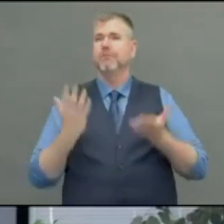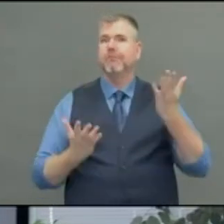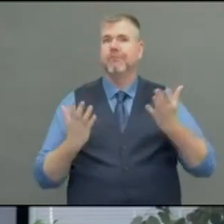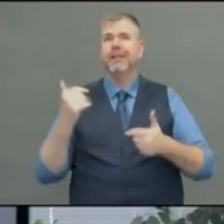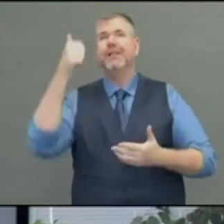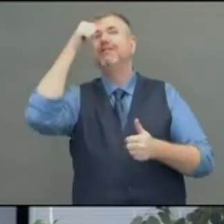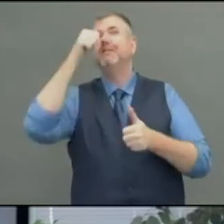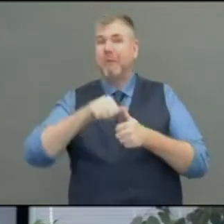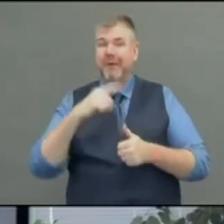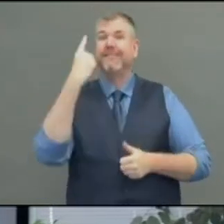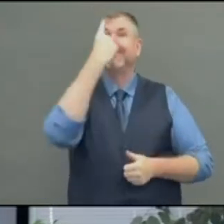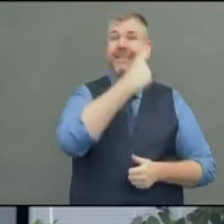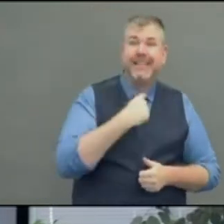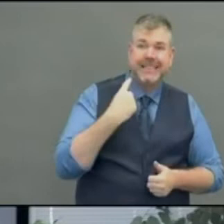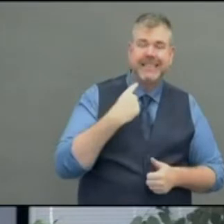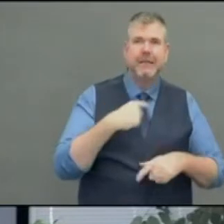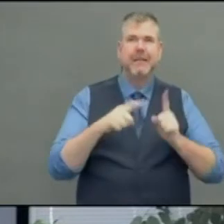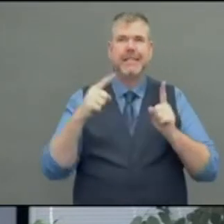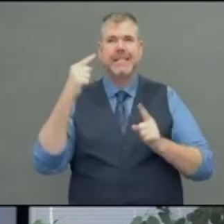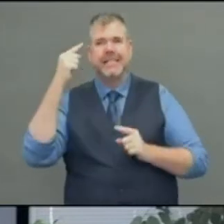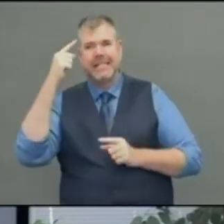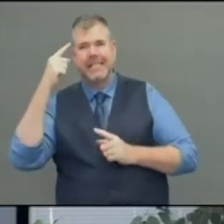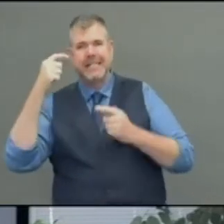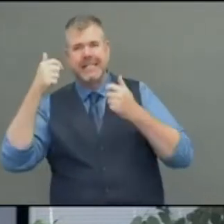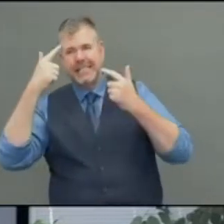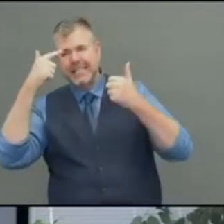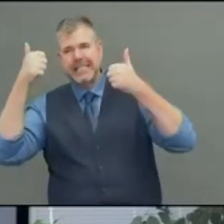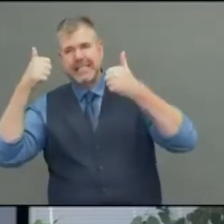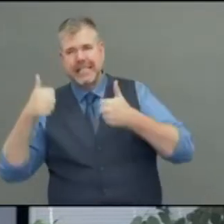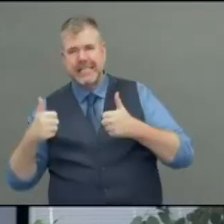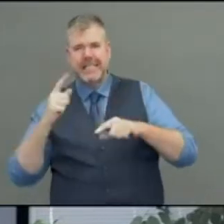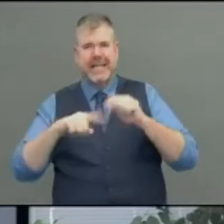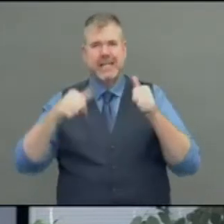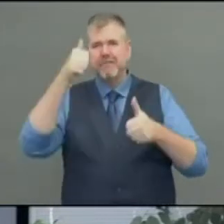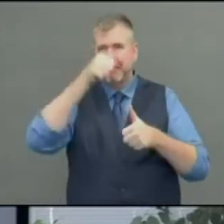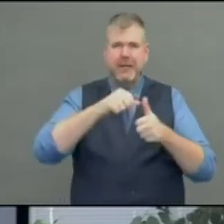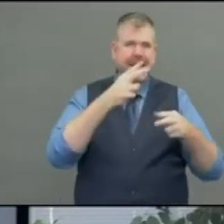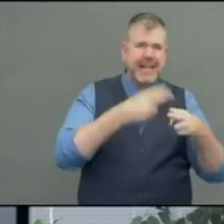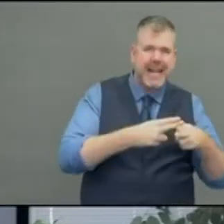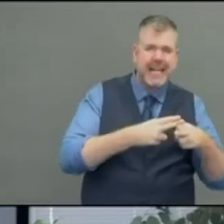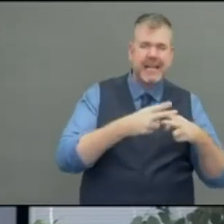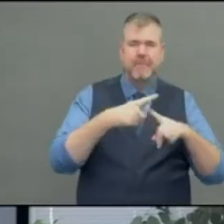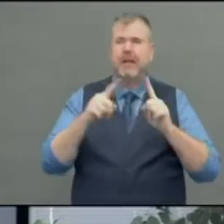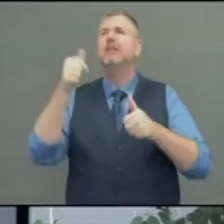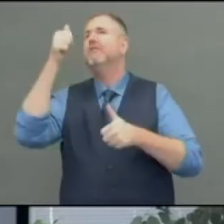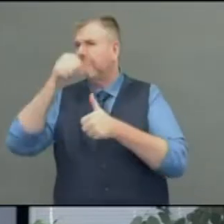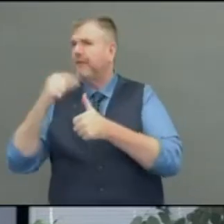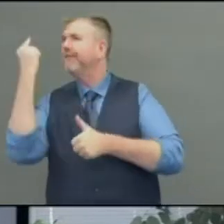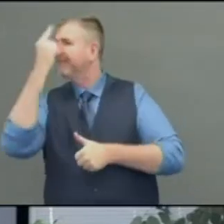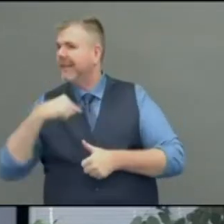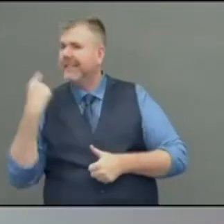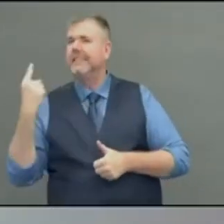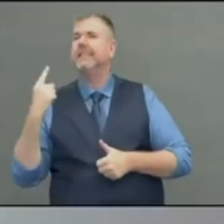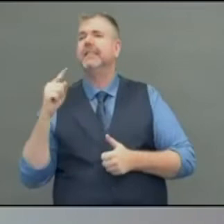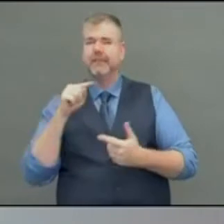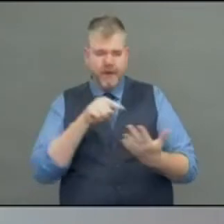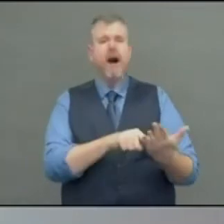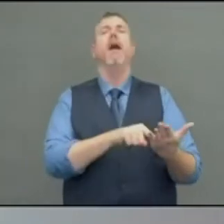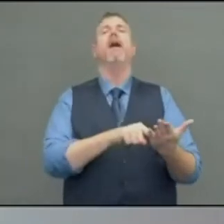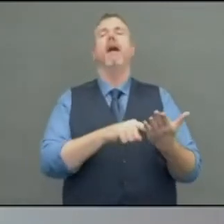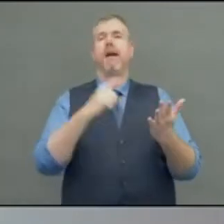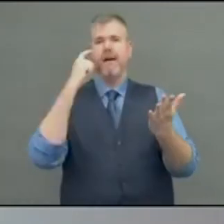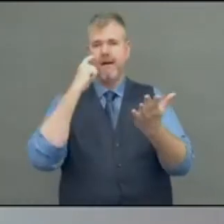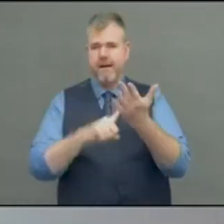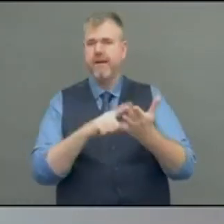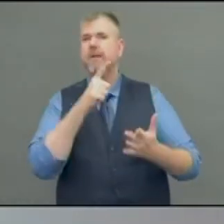where their memory is really failing them. So with the push of a button, they can be calling you. And if those pictures